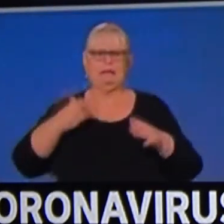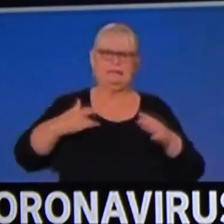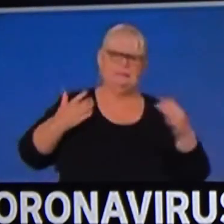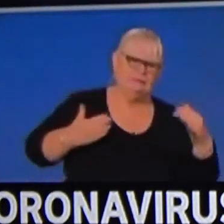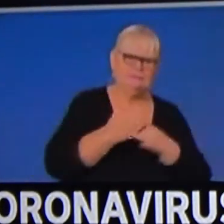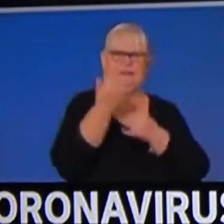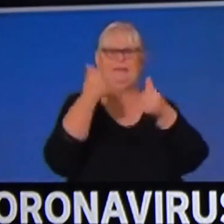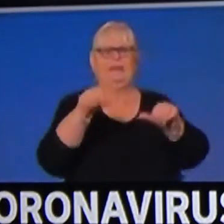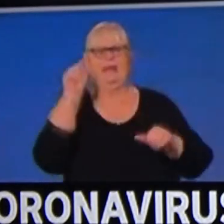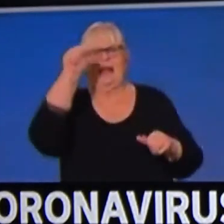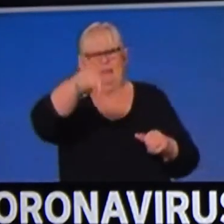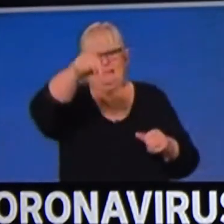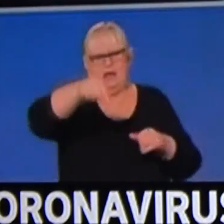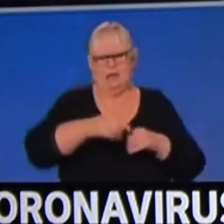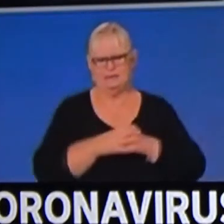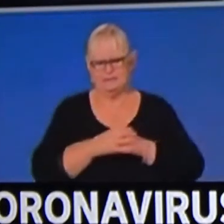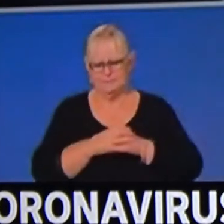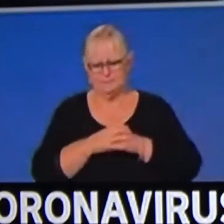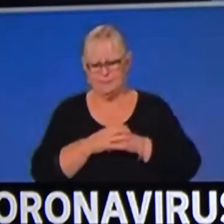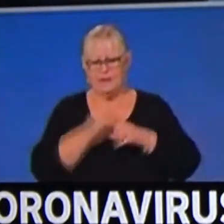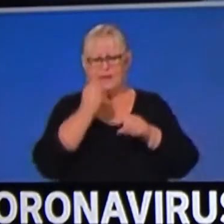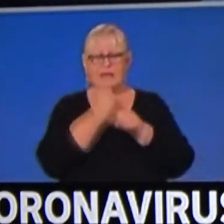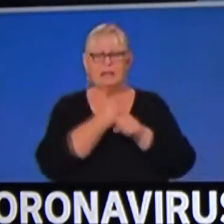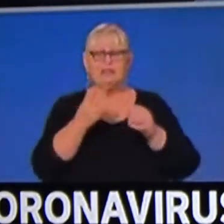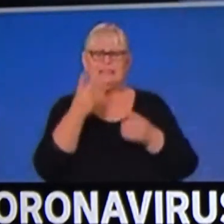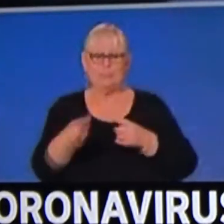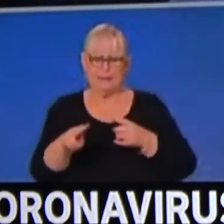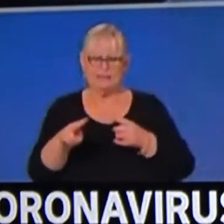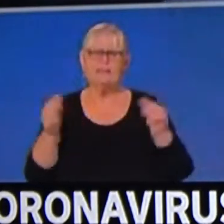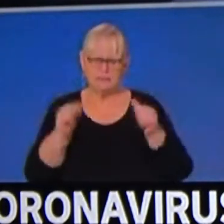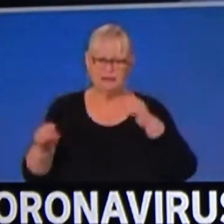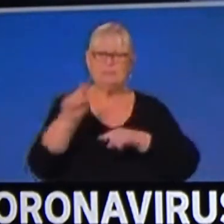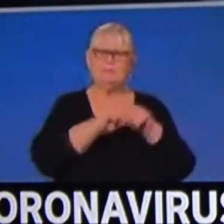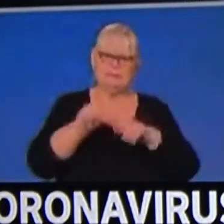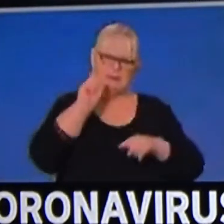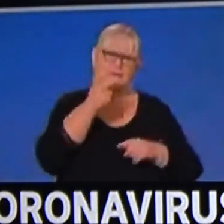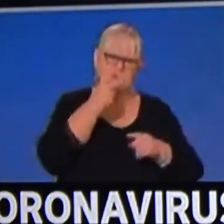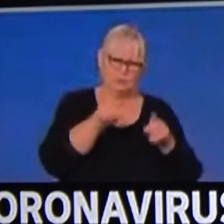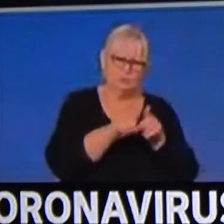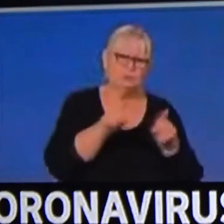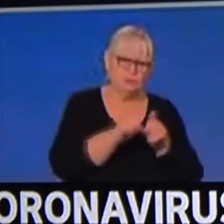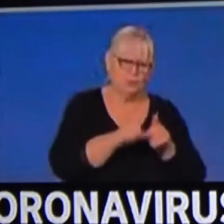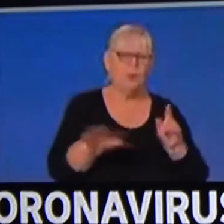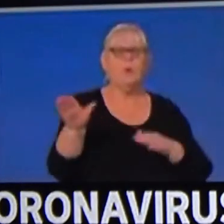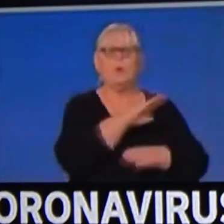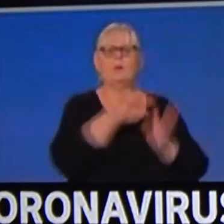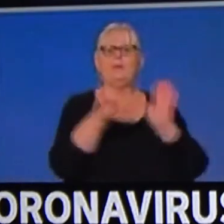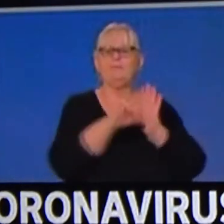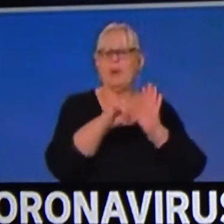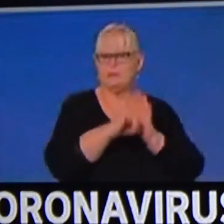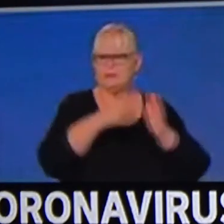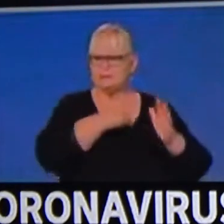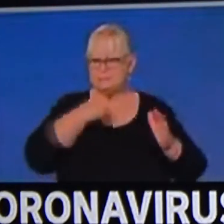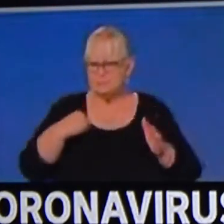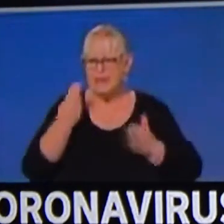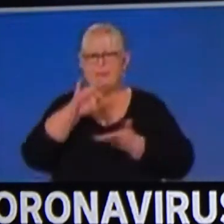the other side. The G20 met last night through the finance ministers and